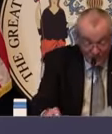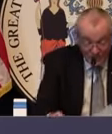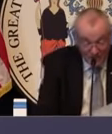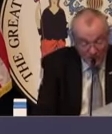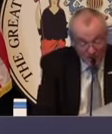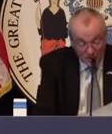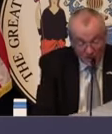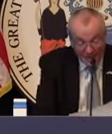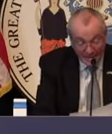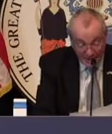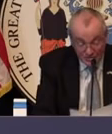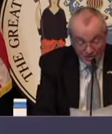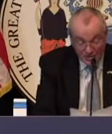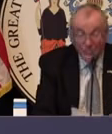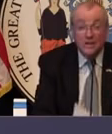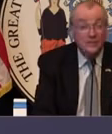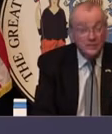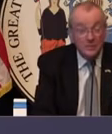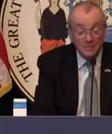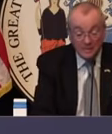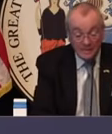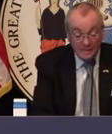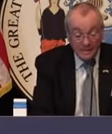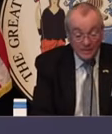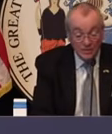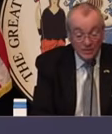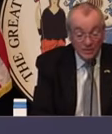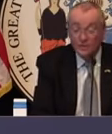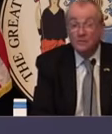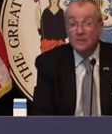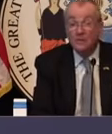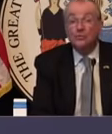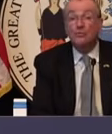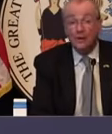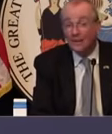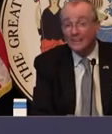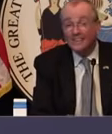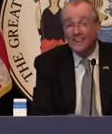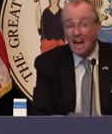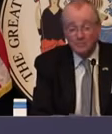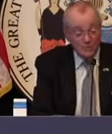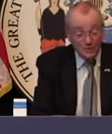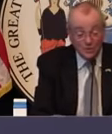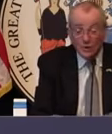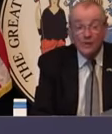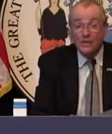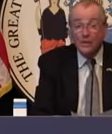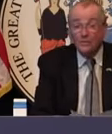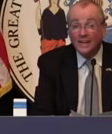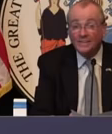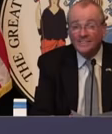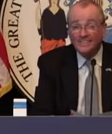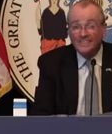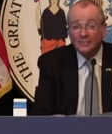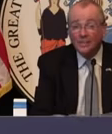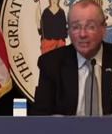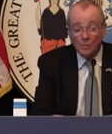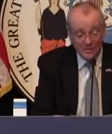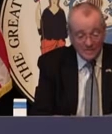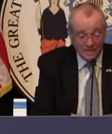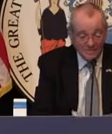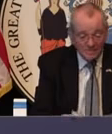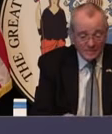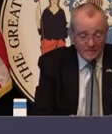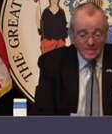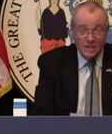out and about, or getting tested to protect your family and community. And you've been extraordinary, absolutely extraordinary. No state has done